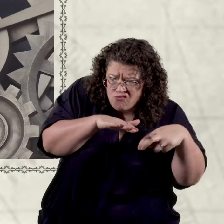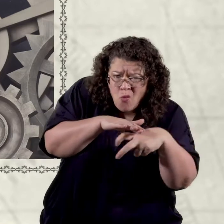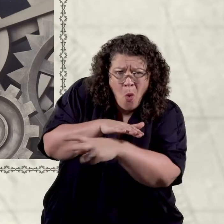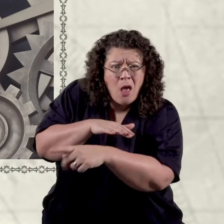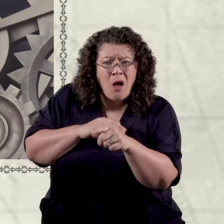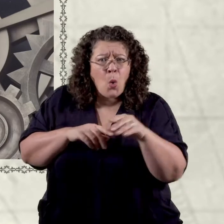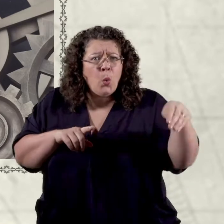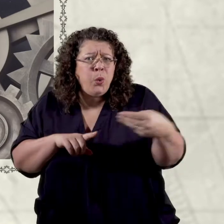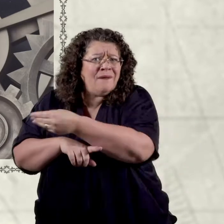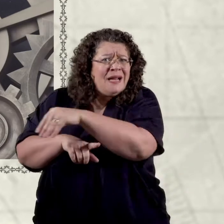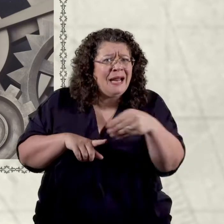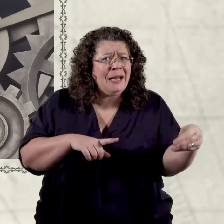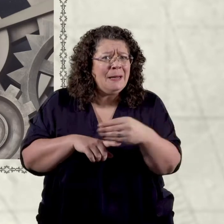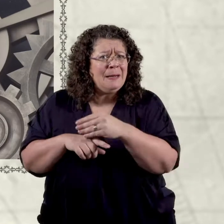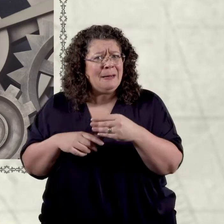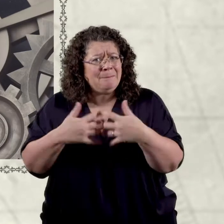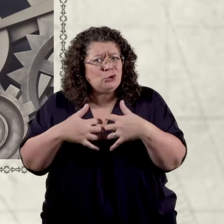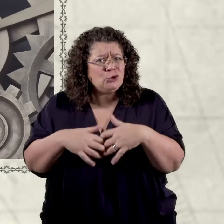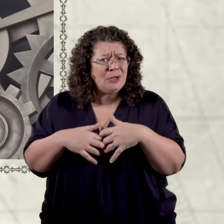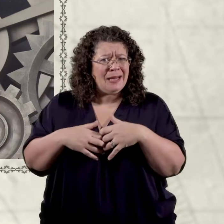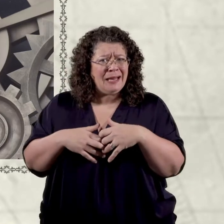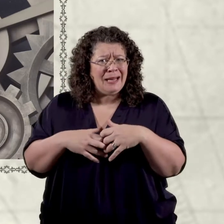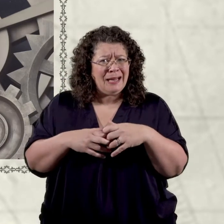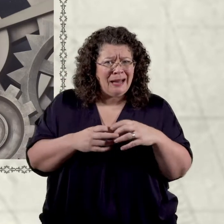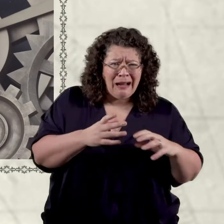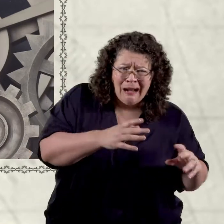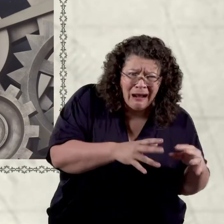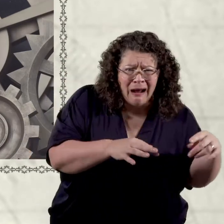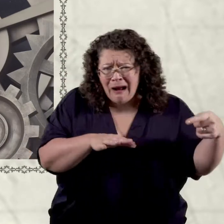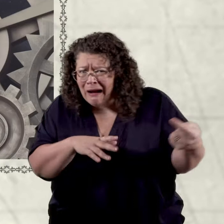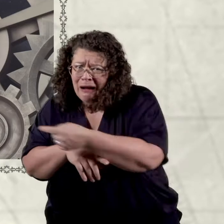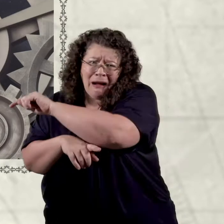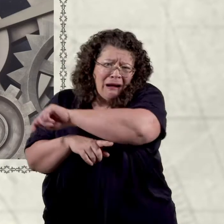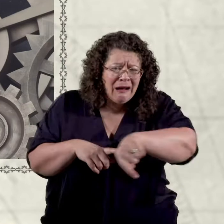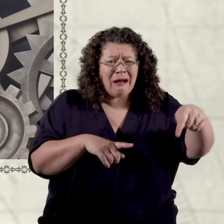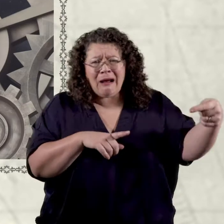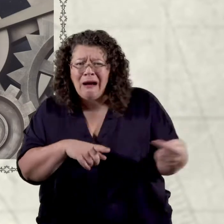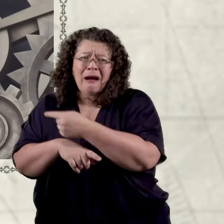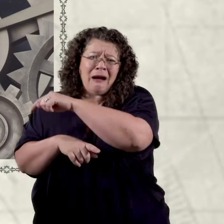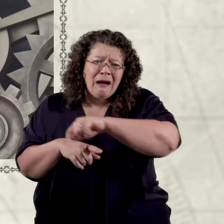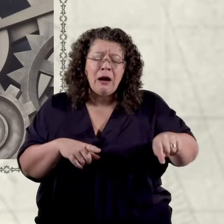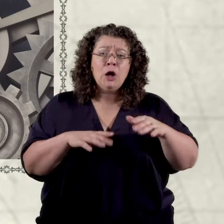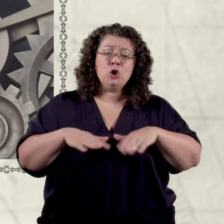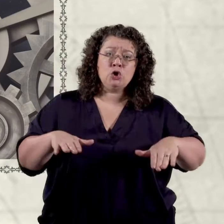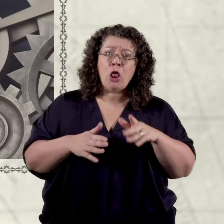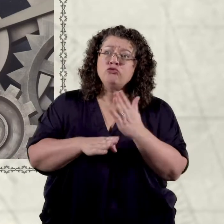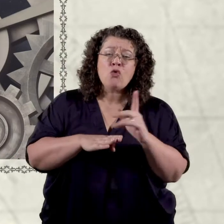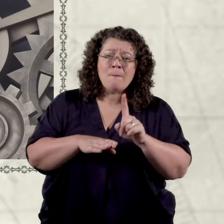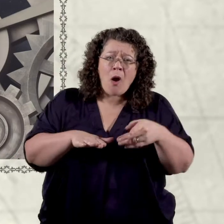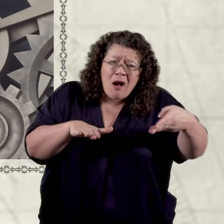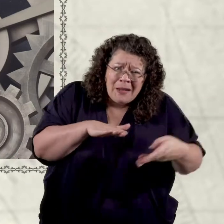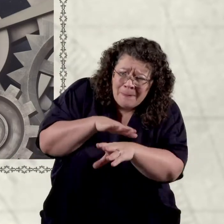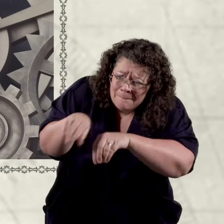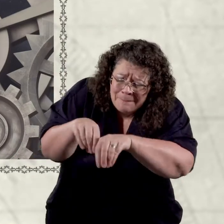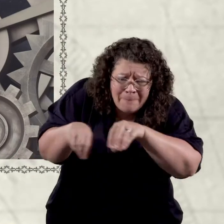weaving machines that would fire from one side to the next, and the children's work would be to pick up the pieces of wool that had fallen on